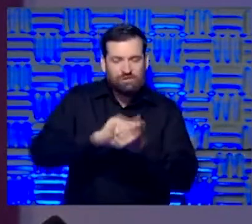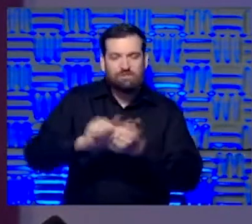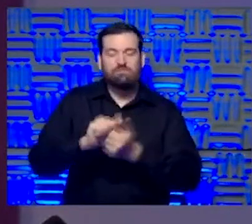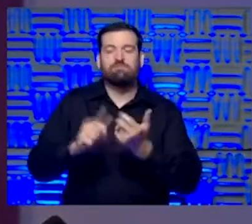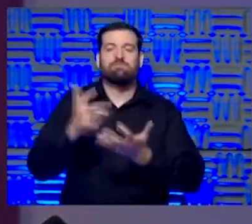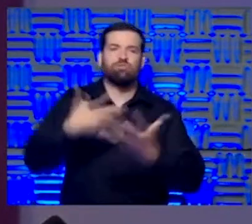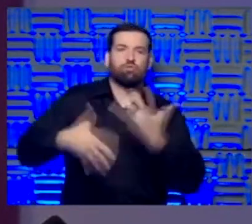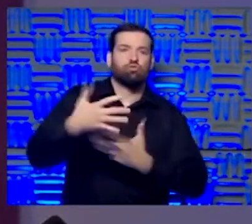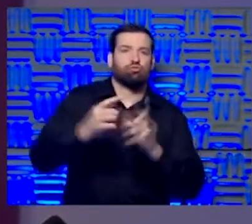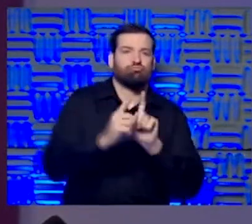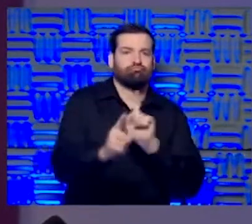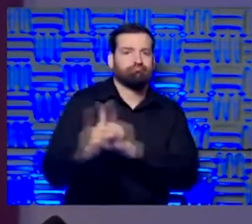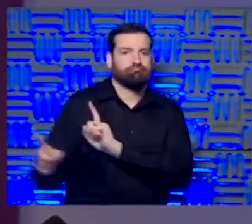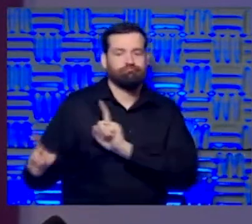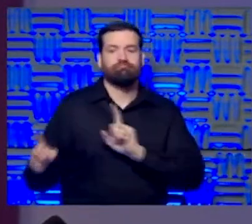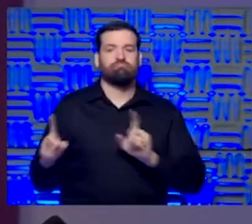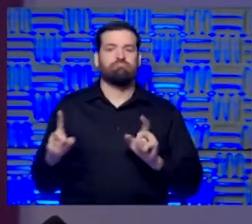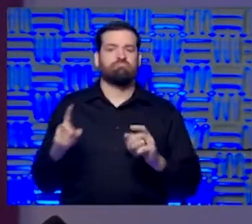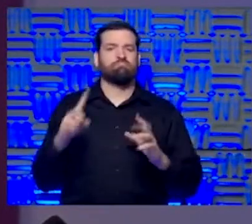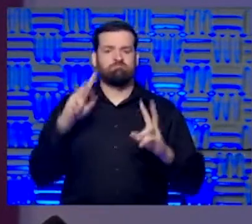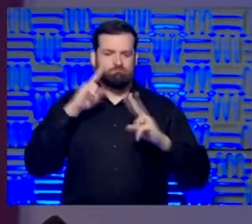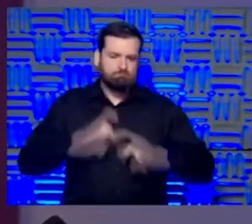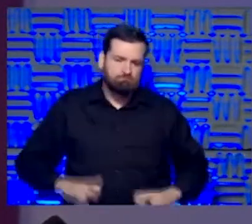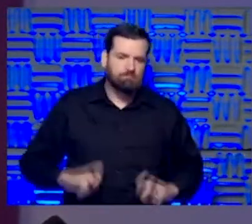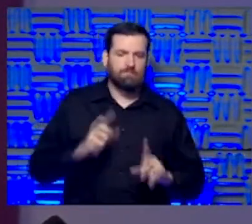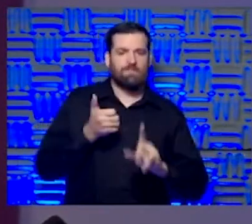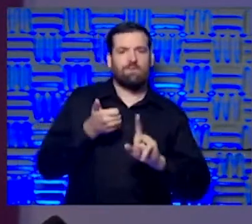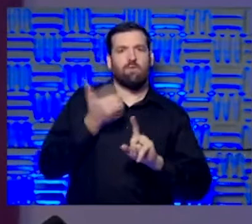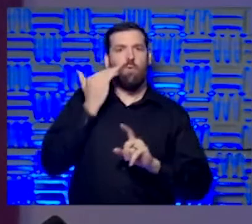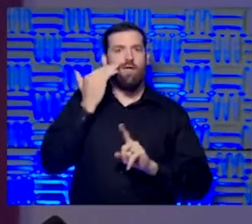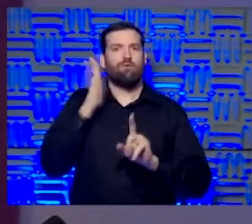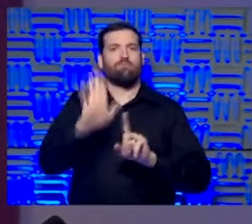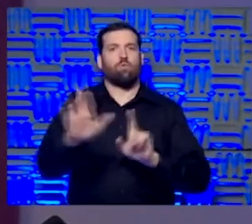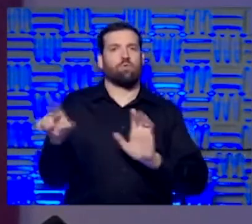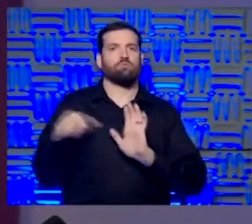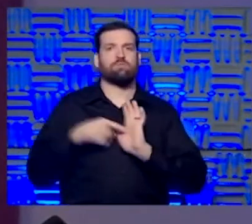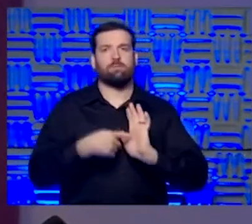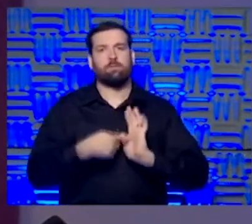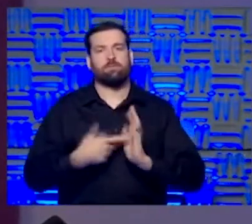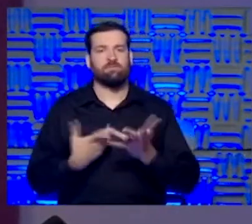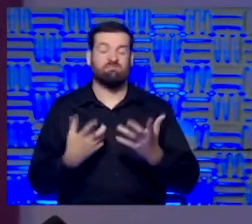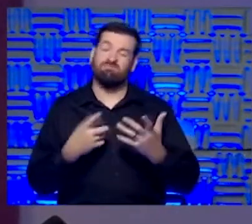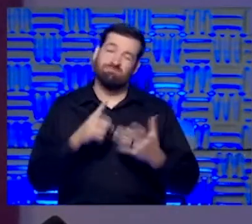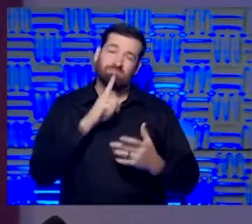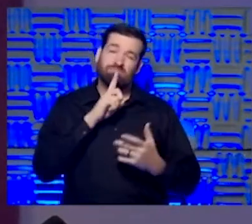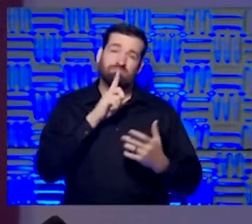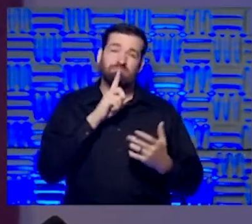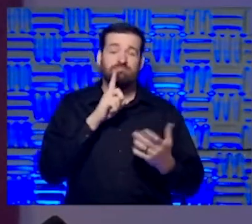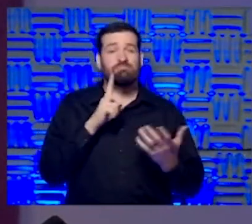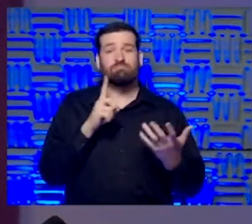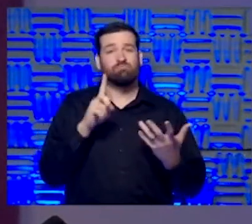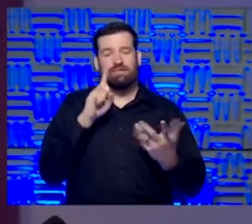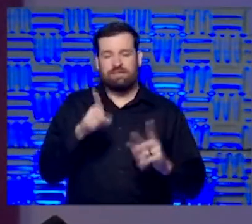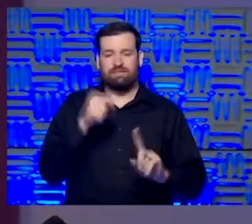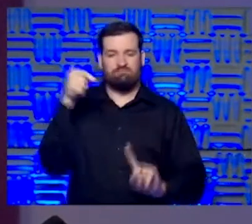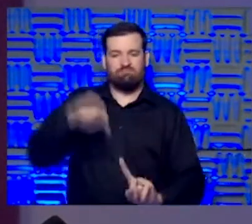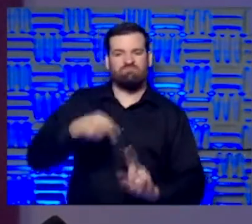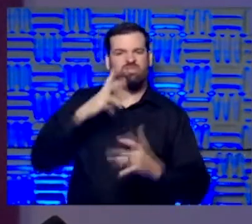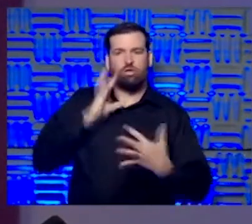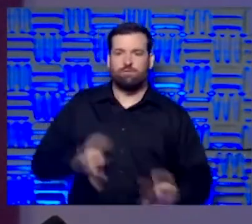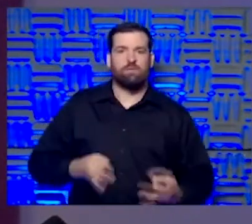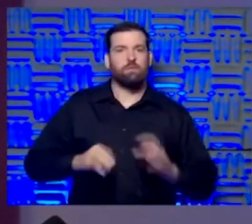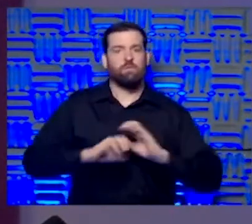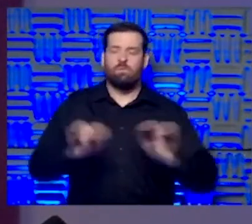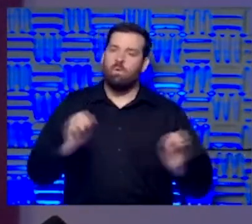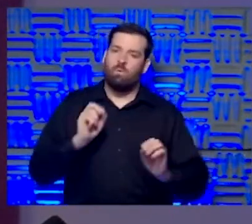distancing, and being aware of your symptoms. But that could be a very reasonable approach. It will come down to a judgment. There's going to be no